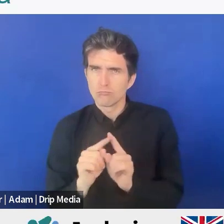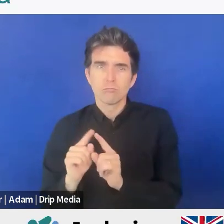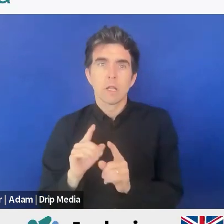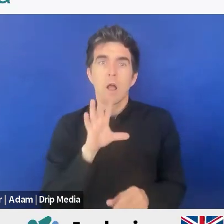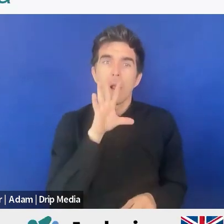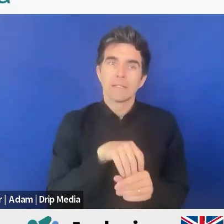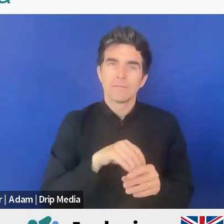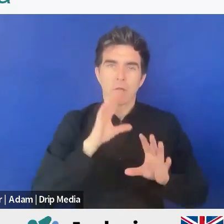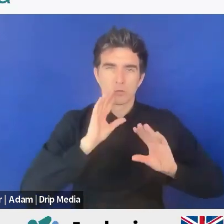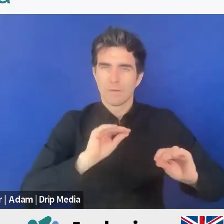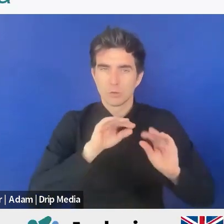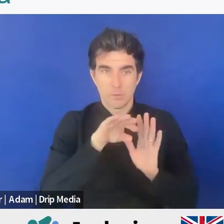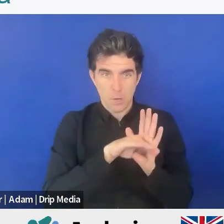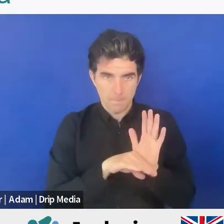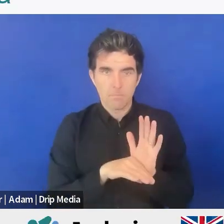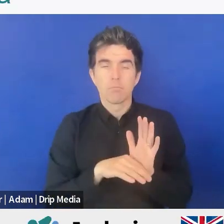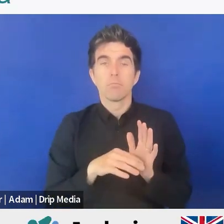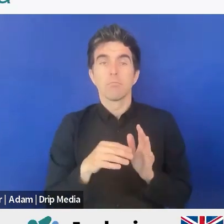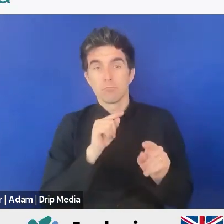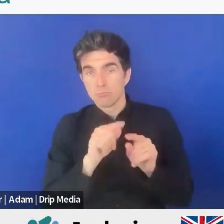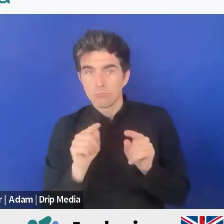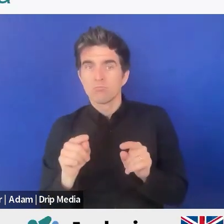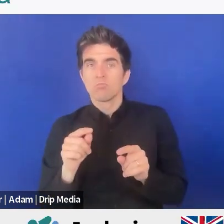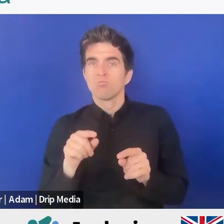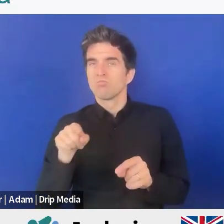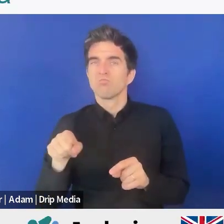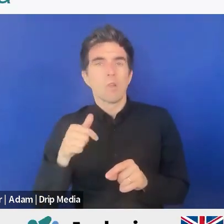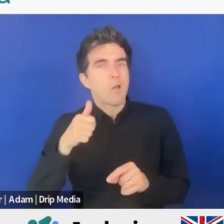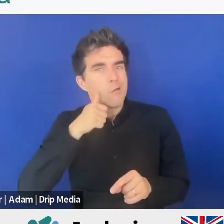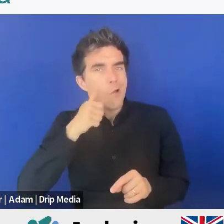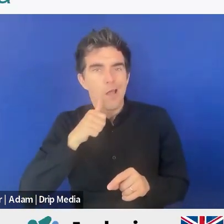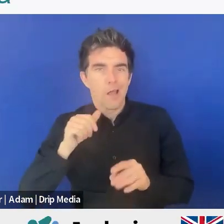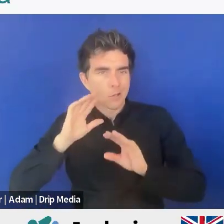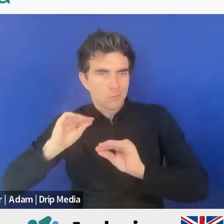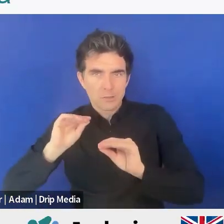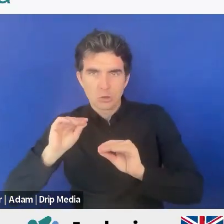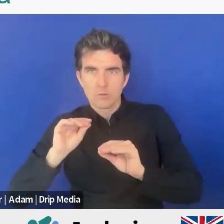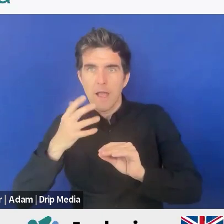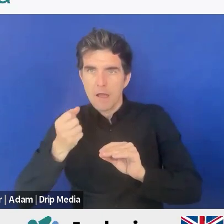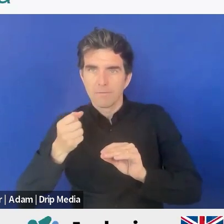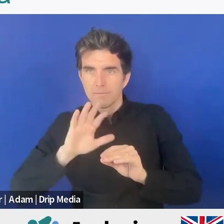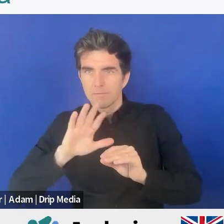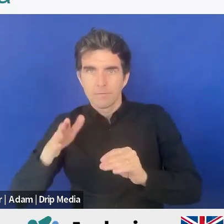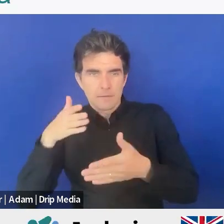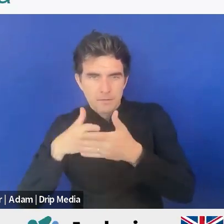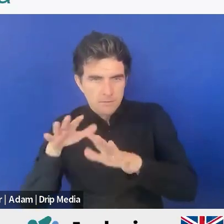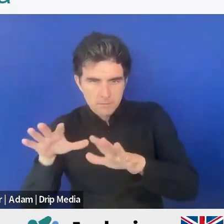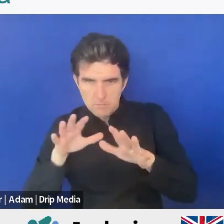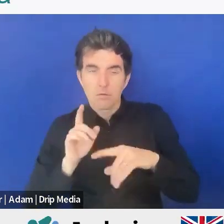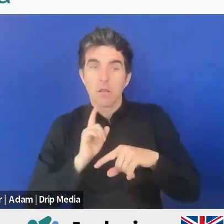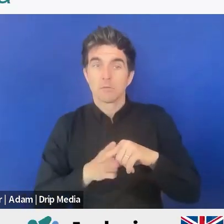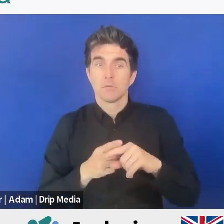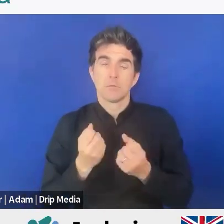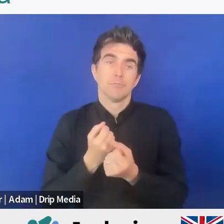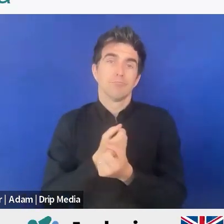and also through a lot of the bilateral programs. I think as you may, some of the people on the call may